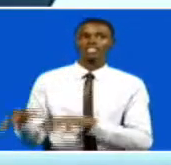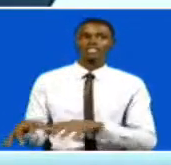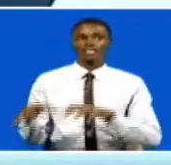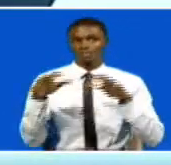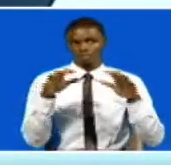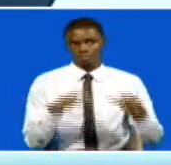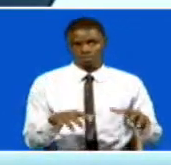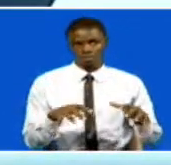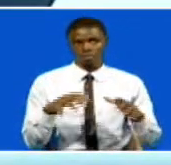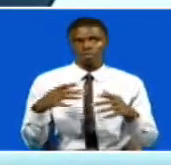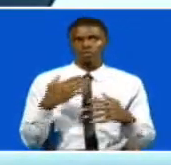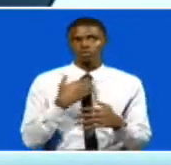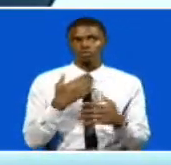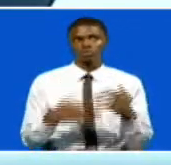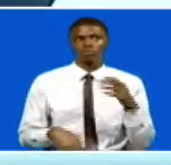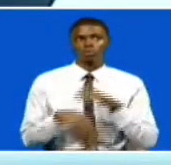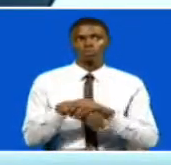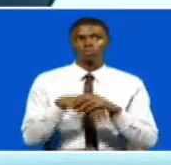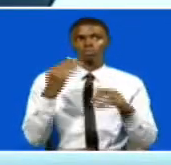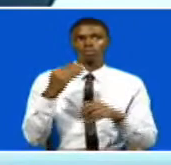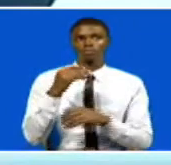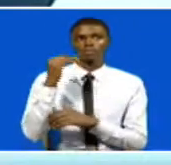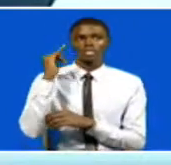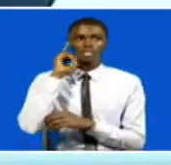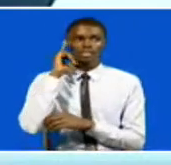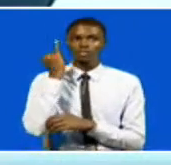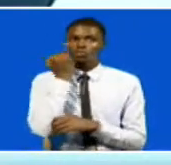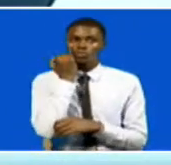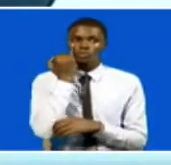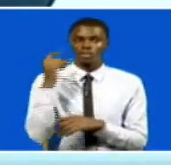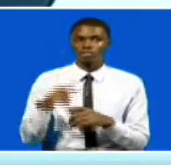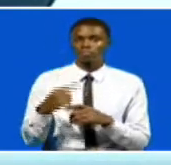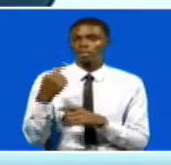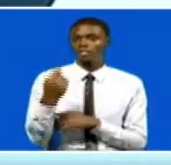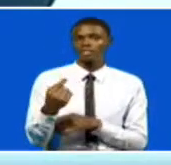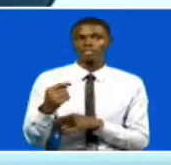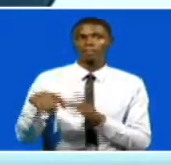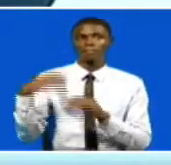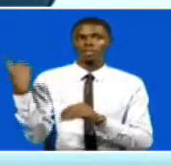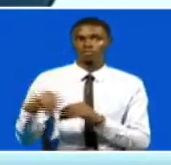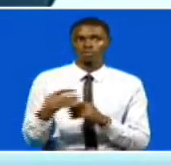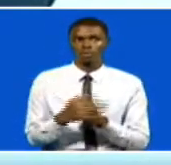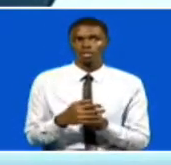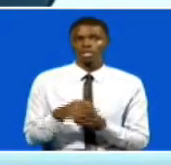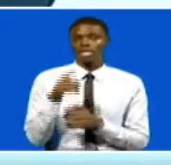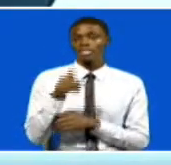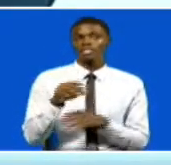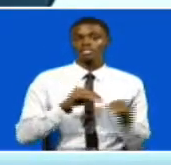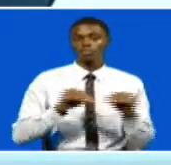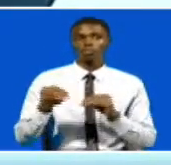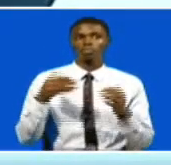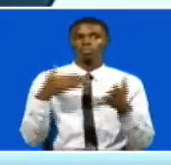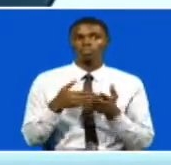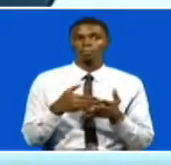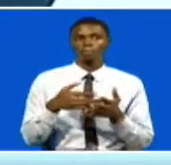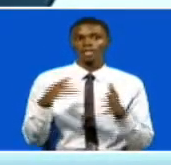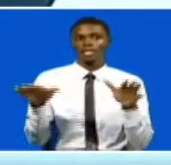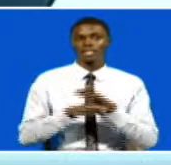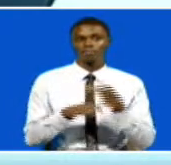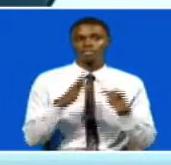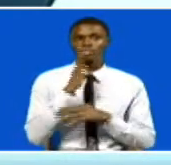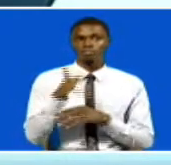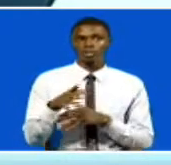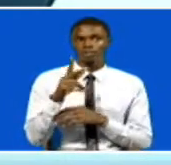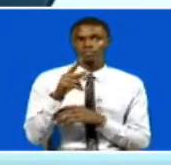bid to oust Isiolo Senator Fatuma Dulo as Senate Minority Whip. After a court temporarily stopped the move, Senate Deputy Speaker Kadhuri